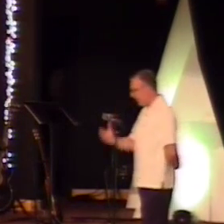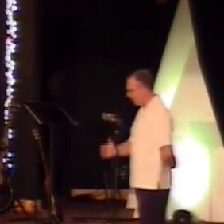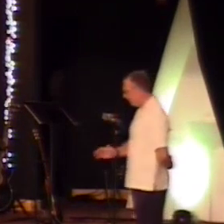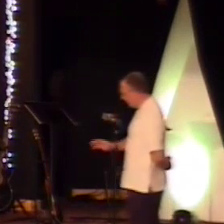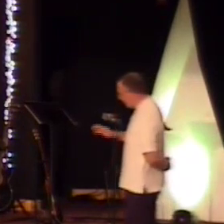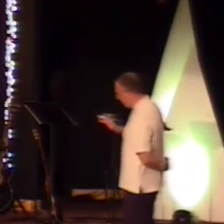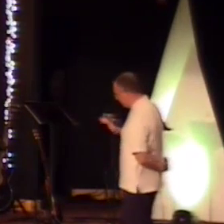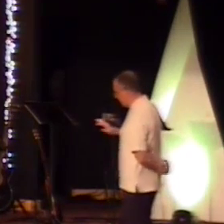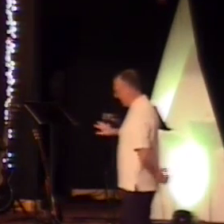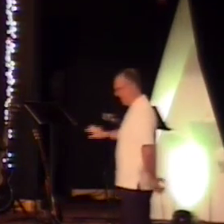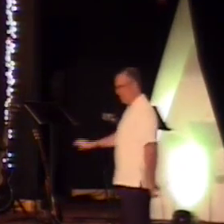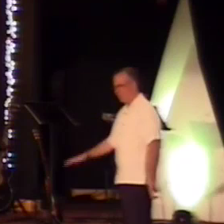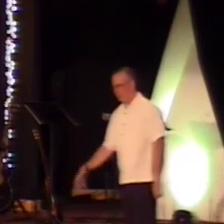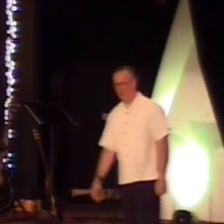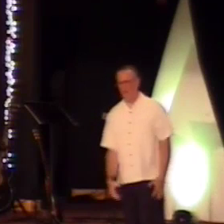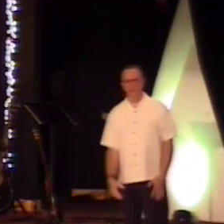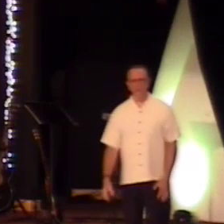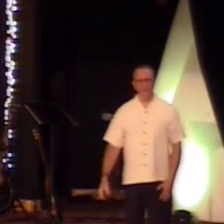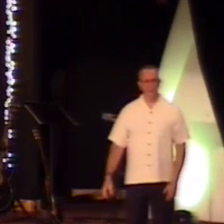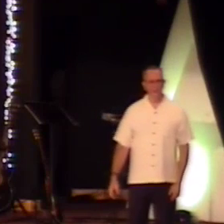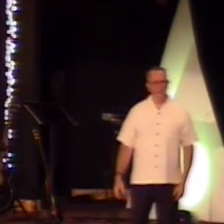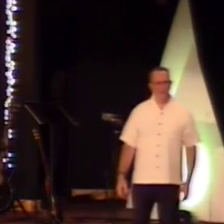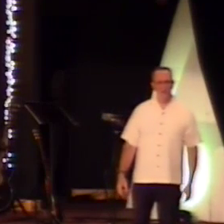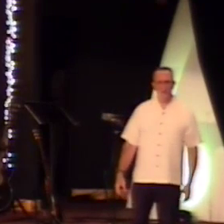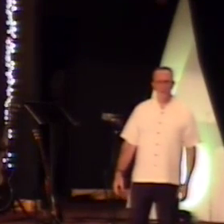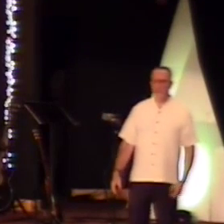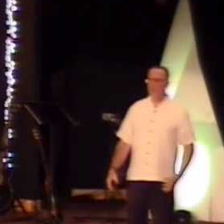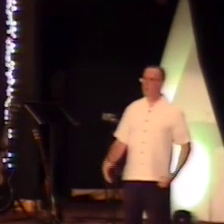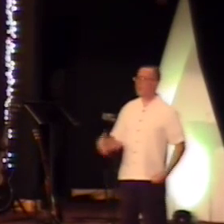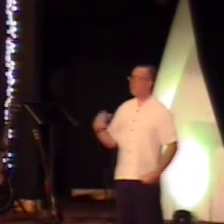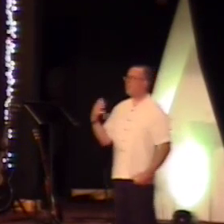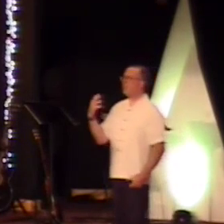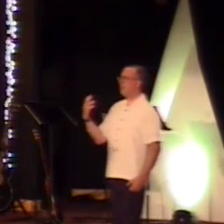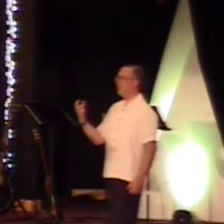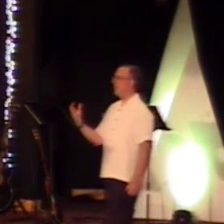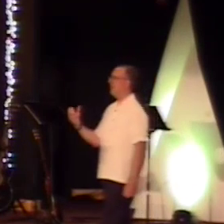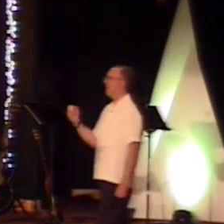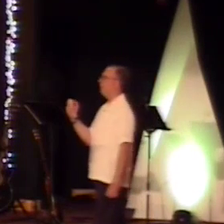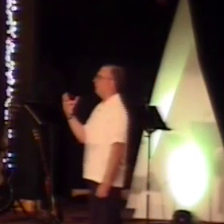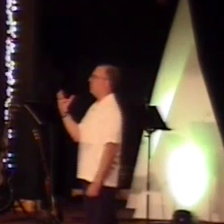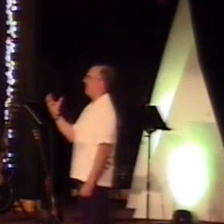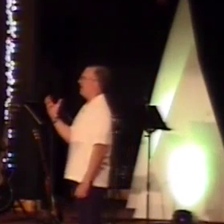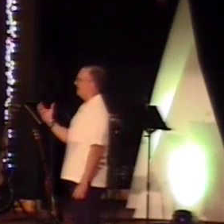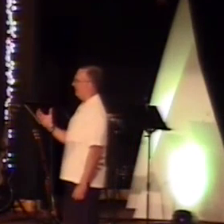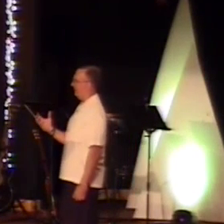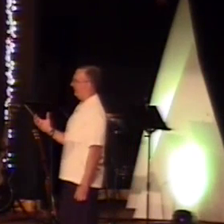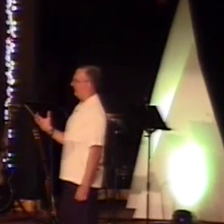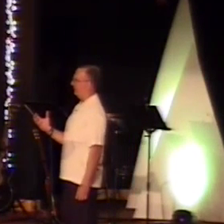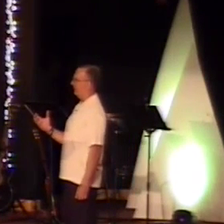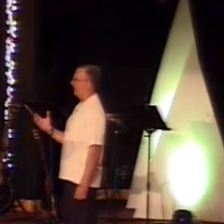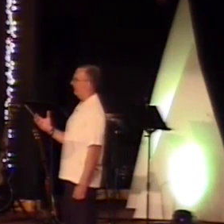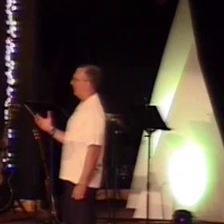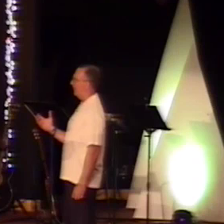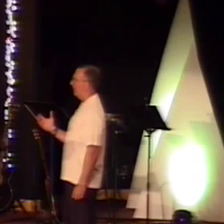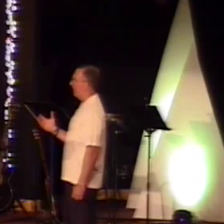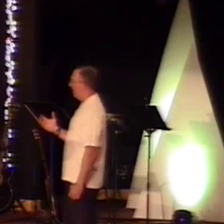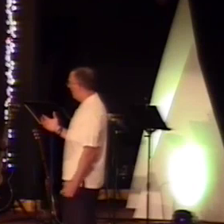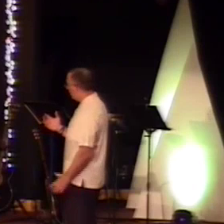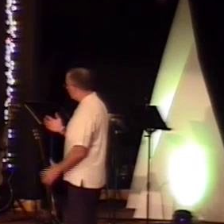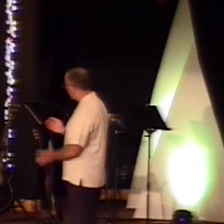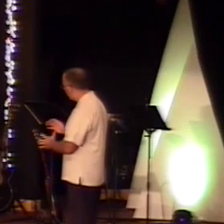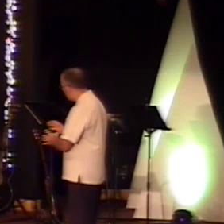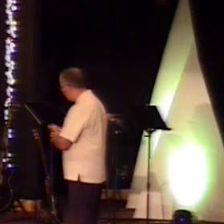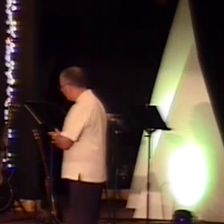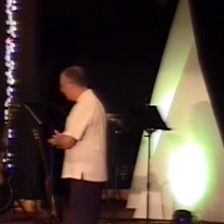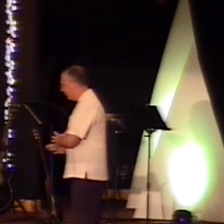we realize we don't want to do that anymore. And the Bible gives that the name repentance.